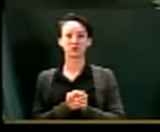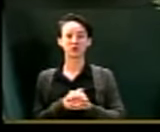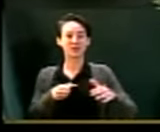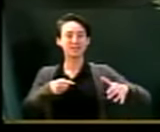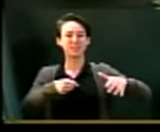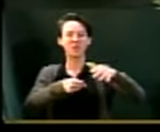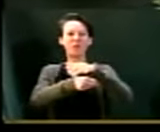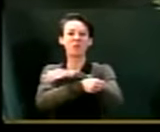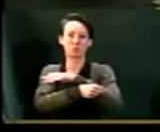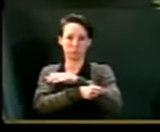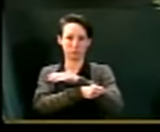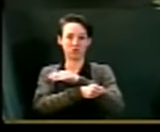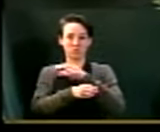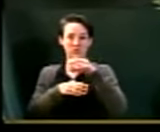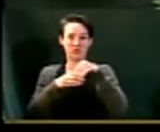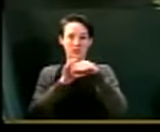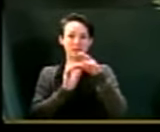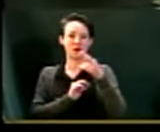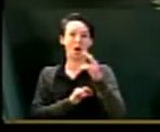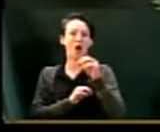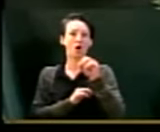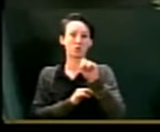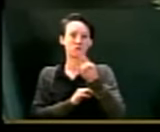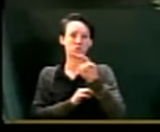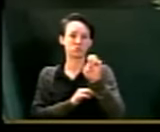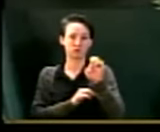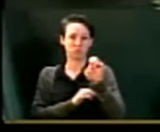unanimously in the House, it's almost unheard of.